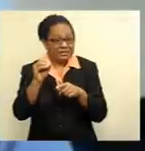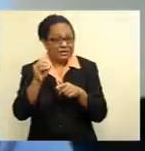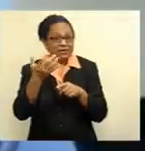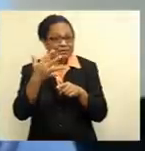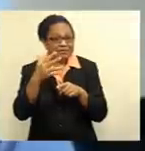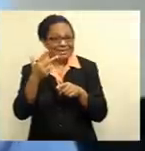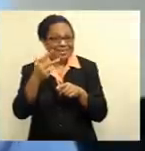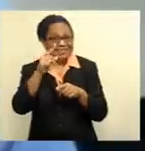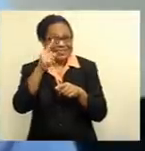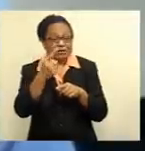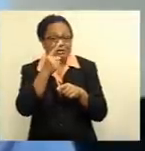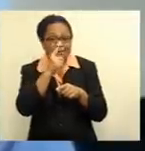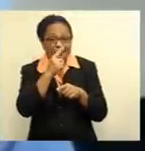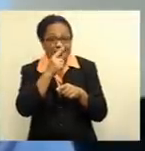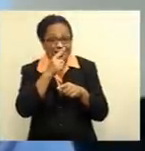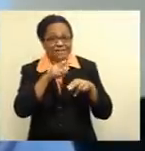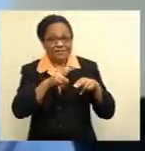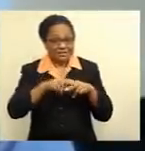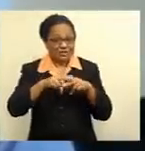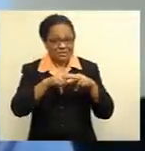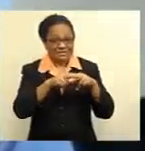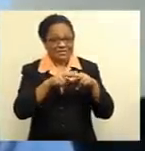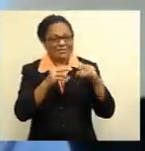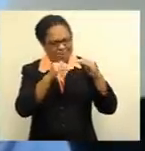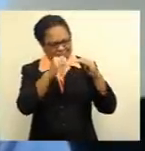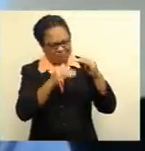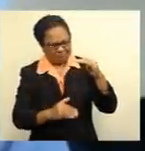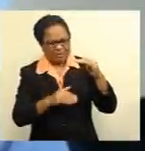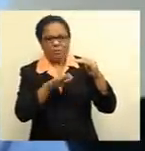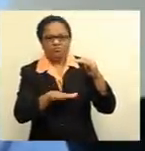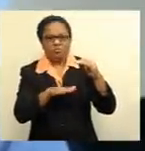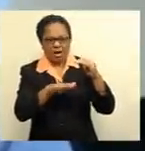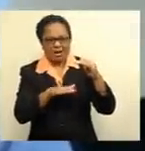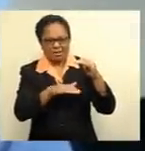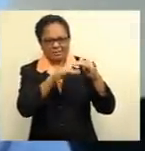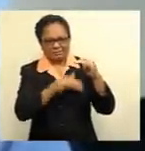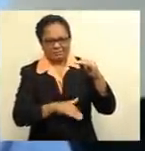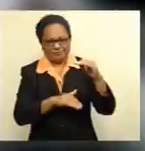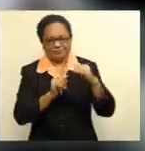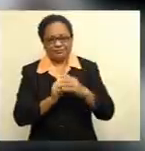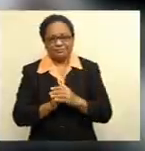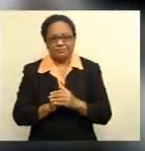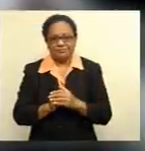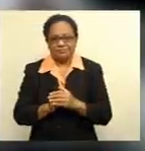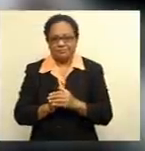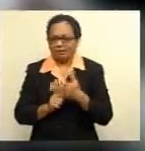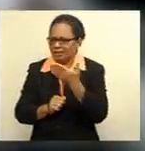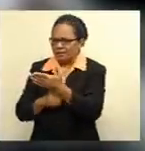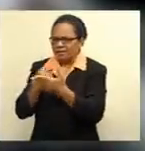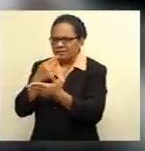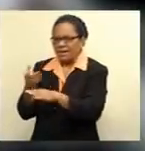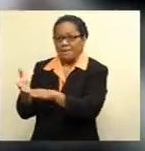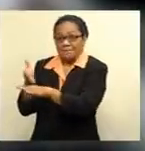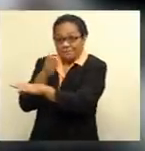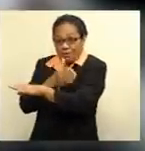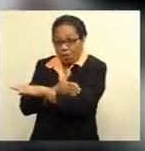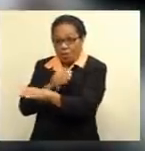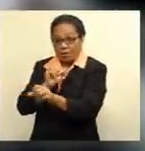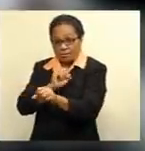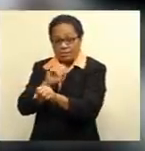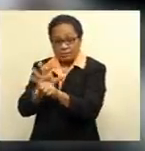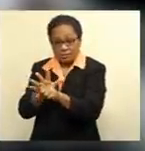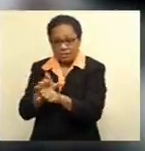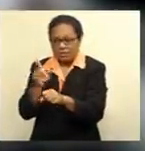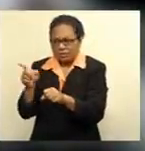258,000 people in Fiji falls below the poverty line. When you say this was done before the pandemic, are you talking about the